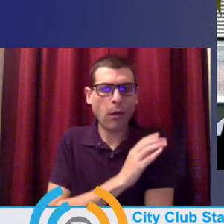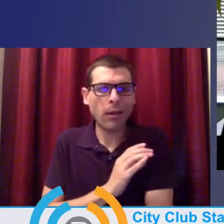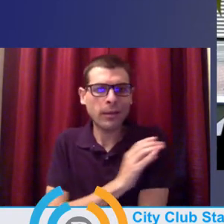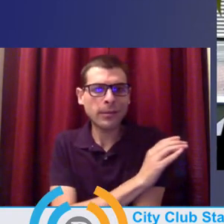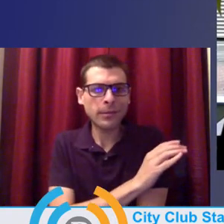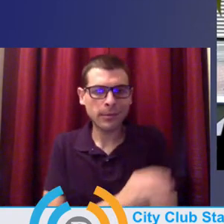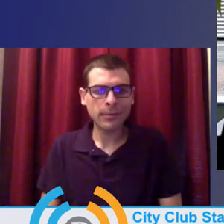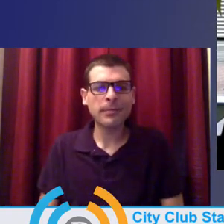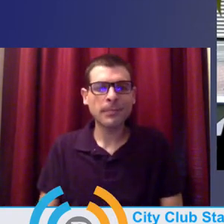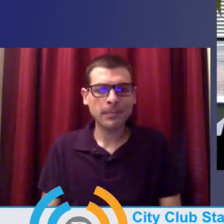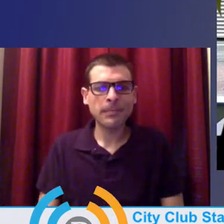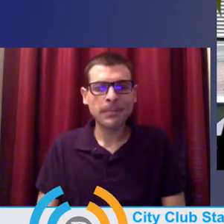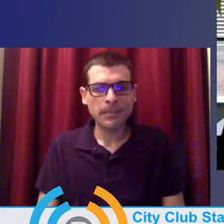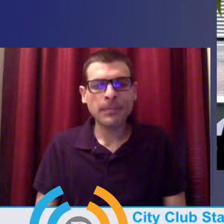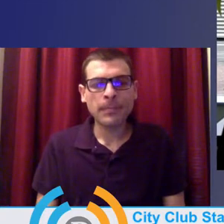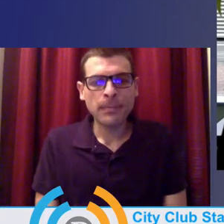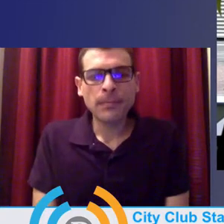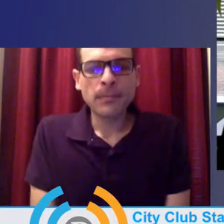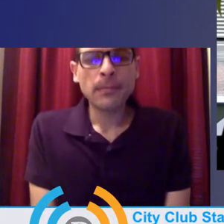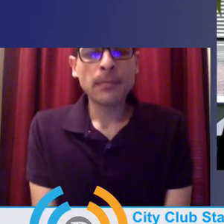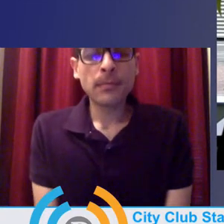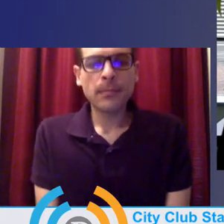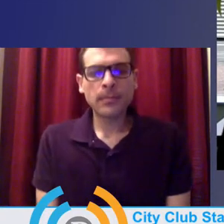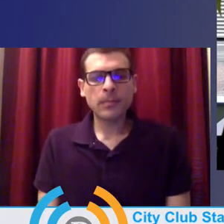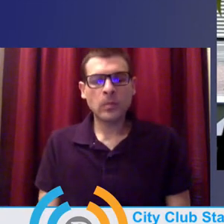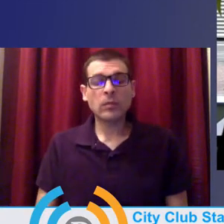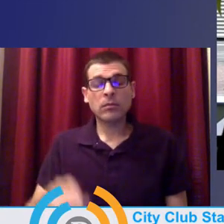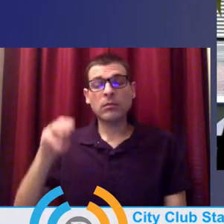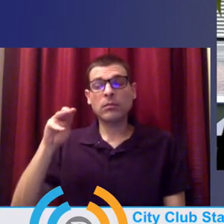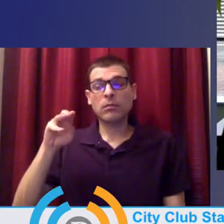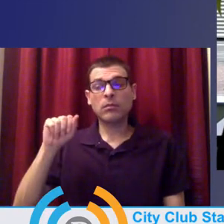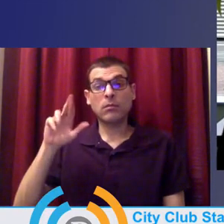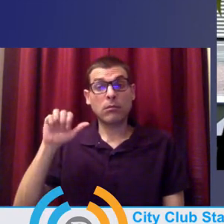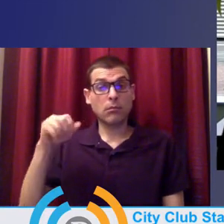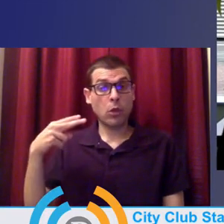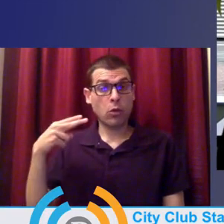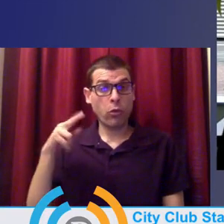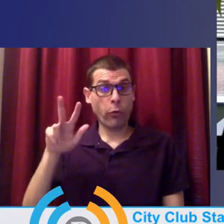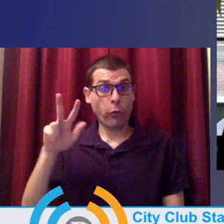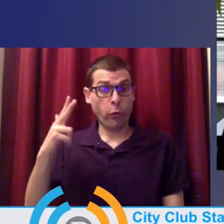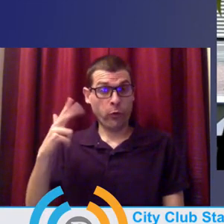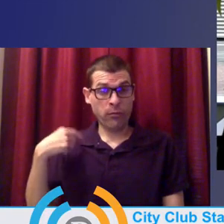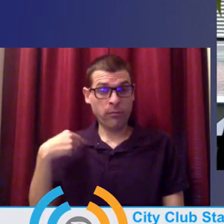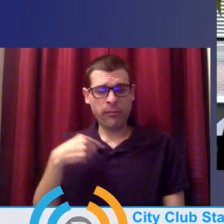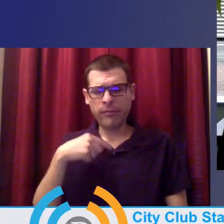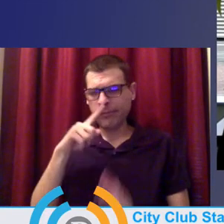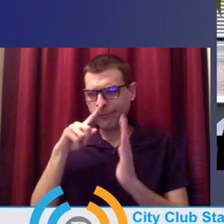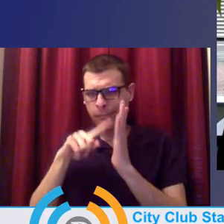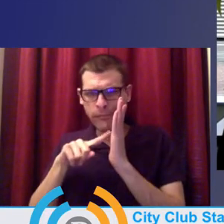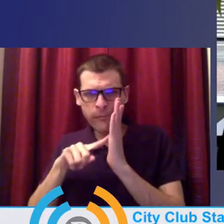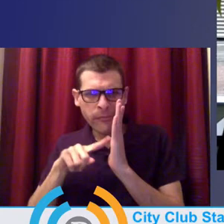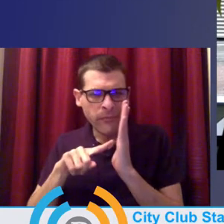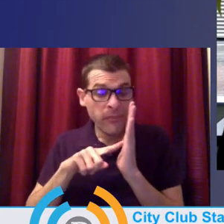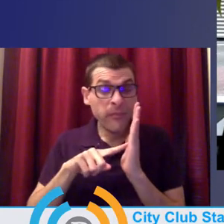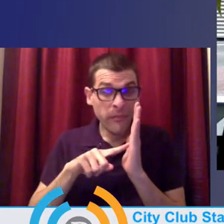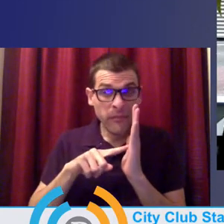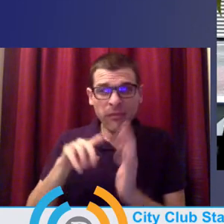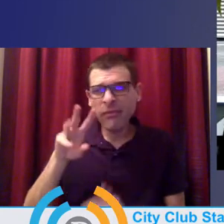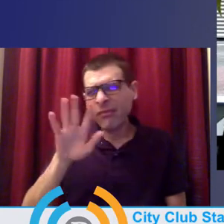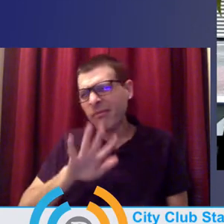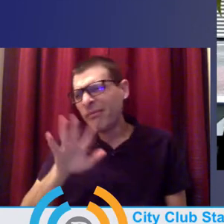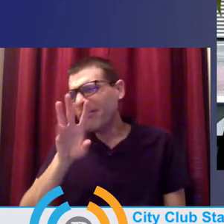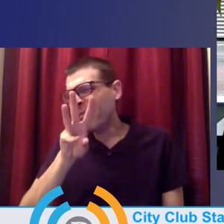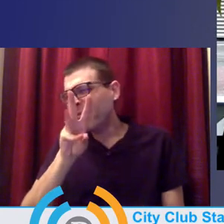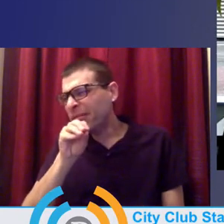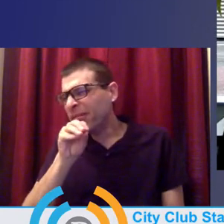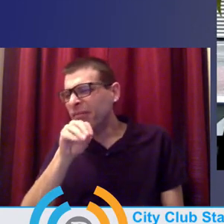for their health care. And as of March 3rd, we had 60% of the vaccines, 67% of the vaccines that we've had went